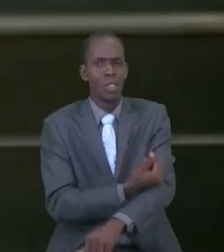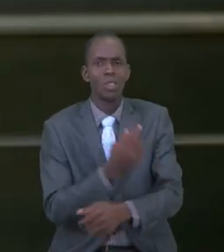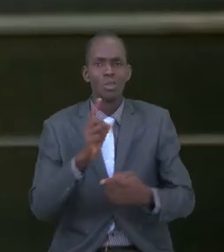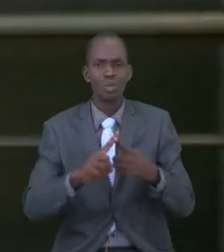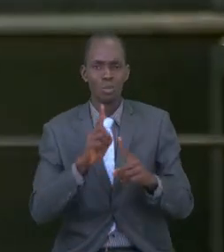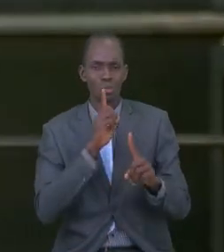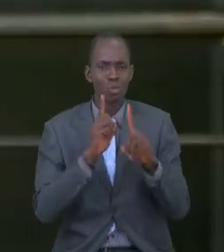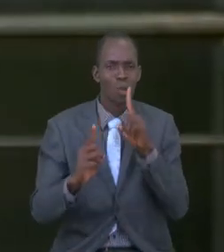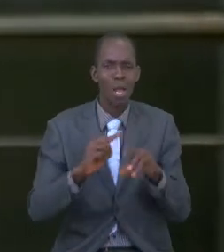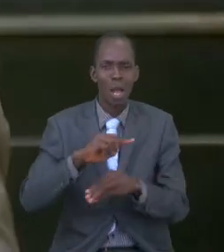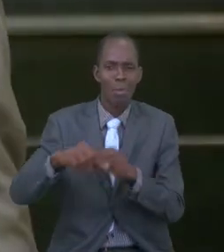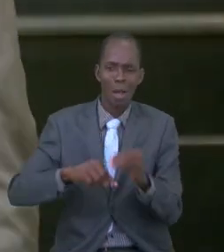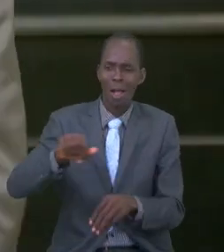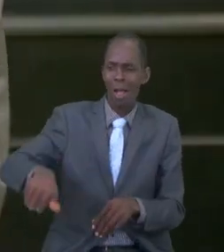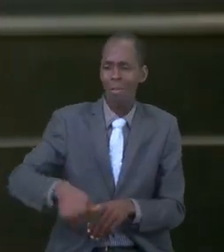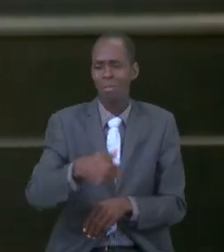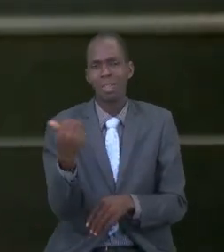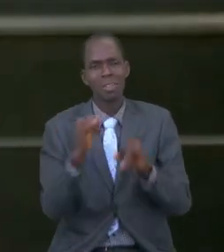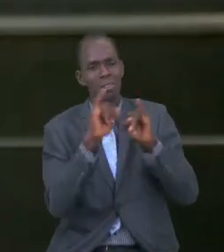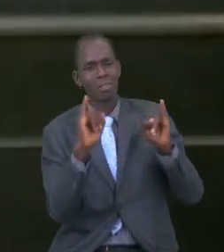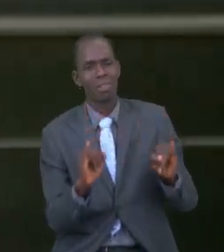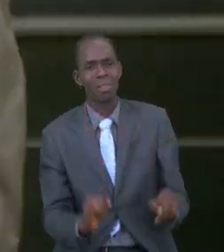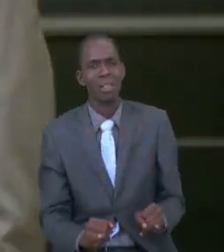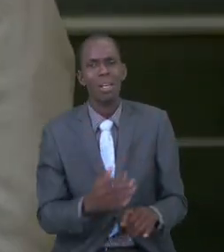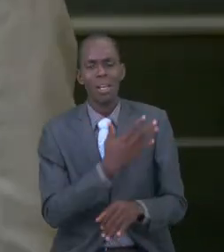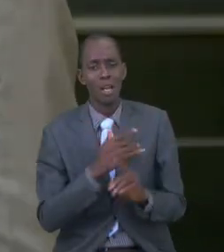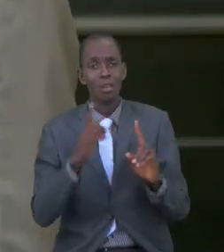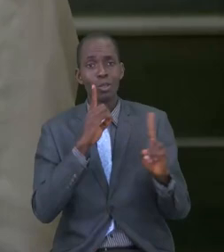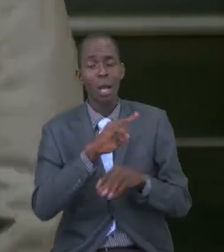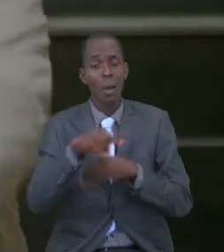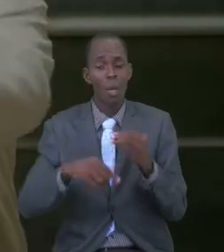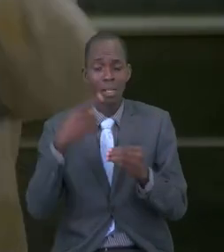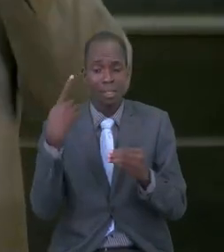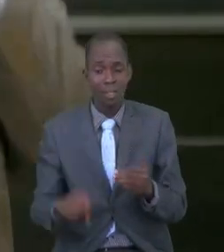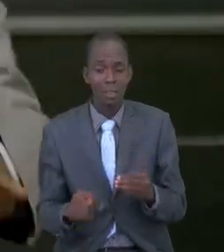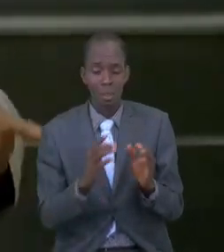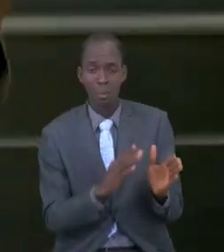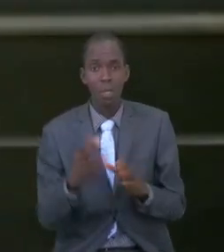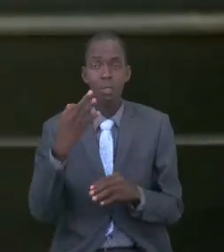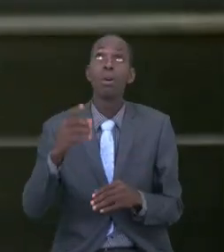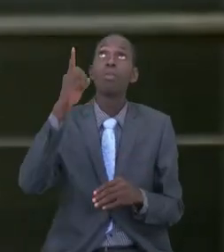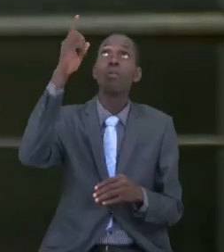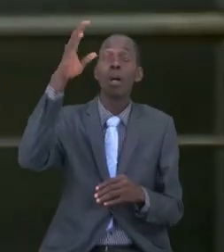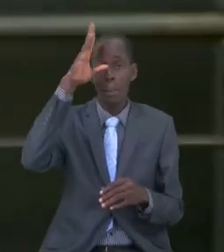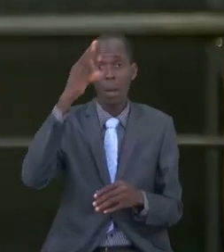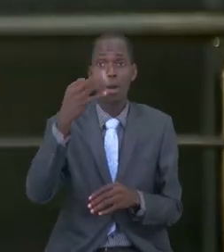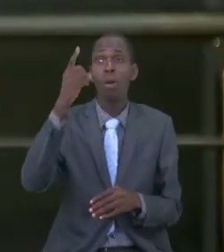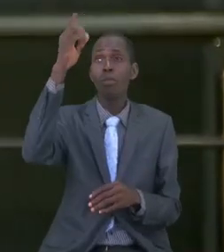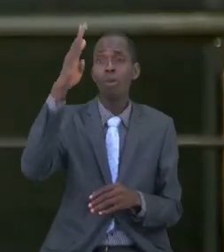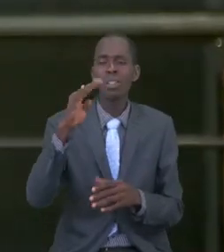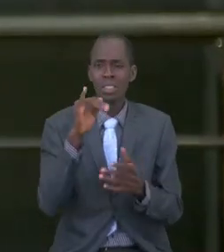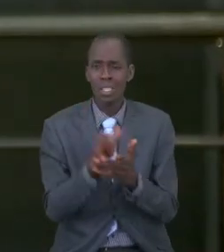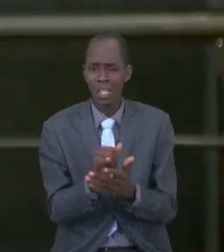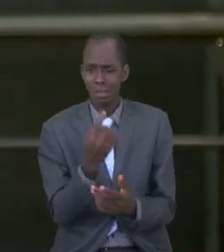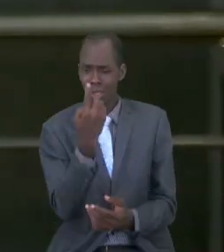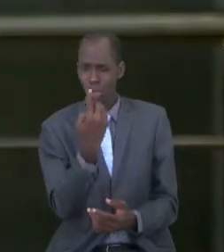talk about another God and talk against a man of God. That alone should make us